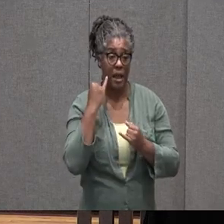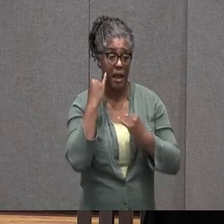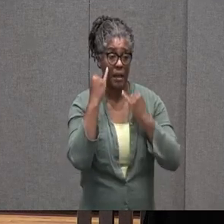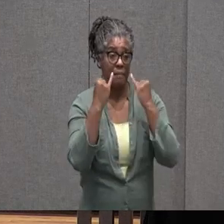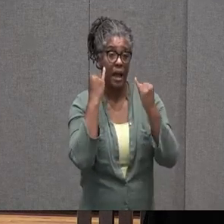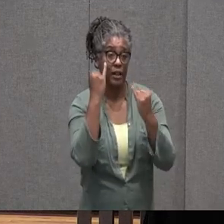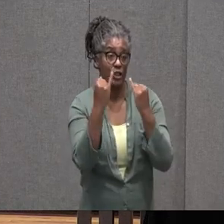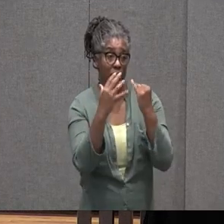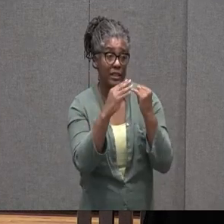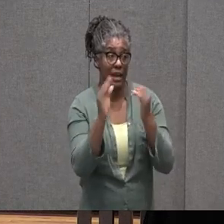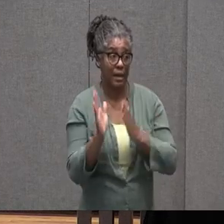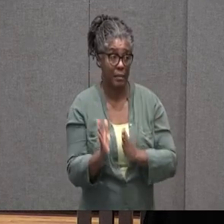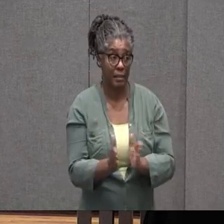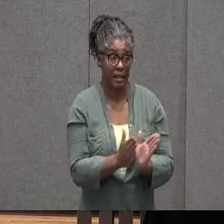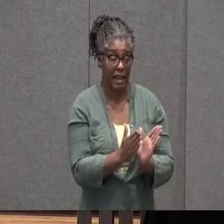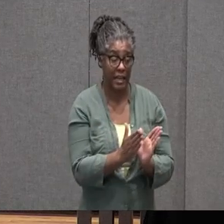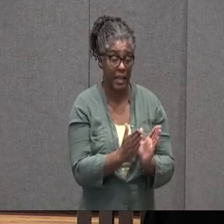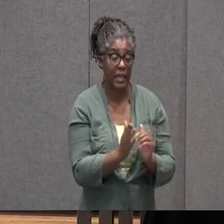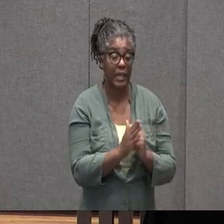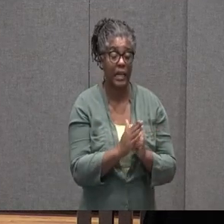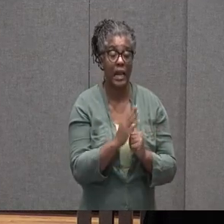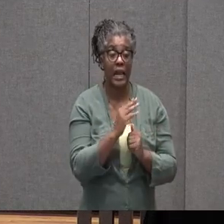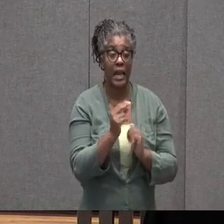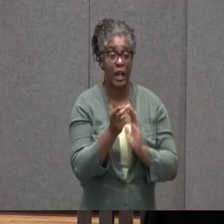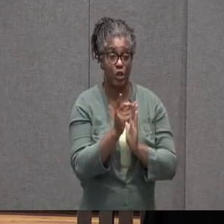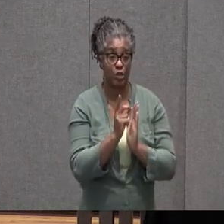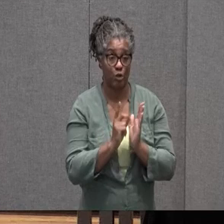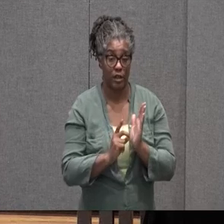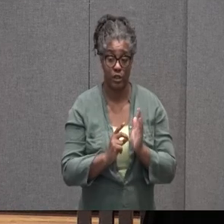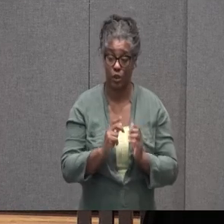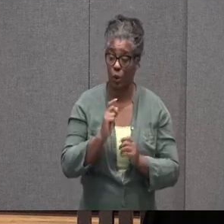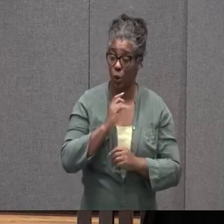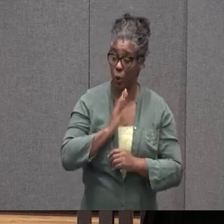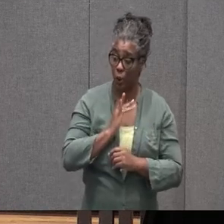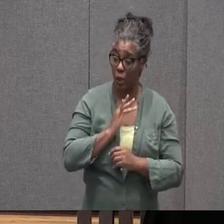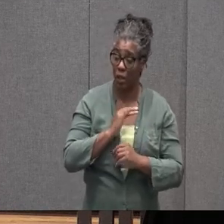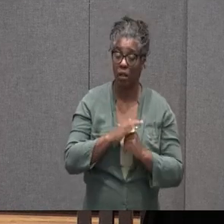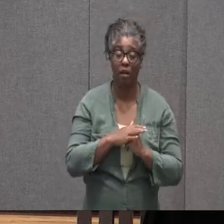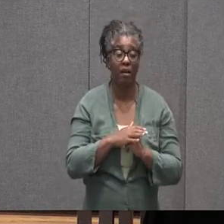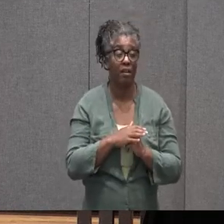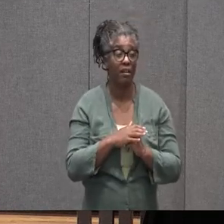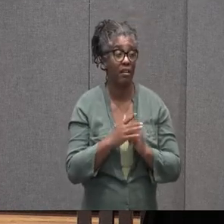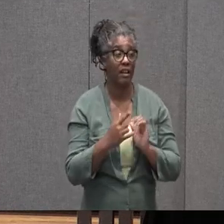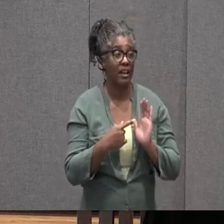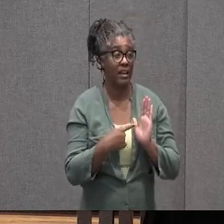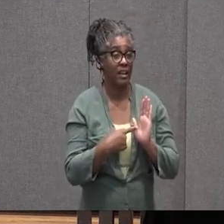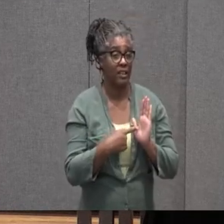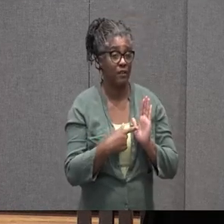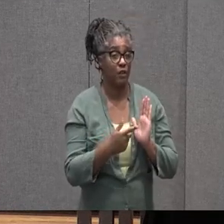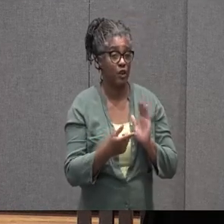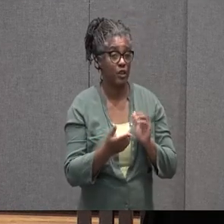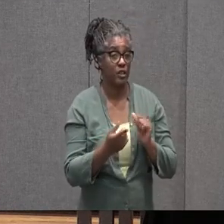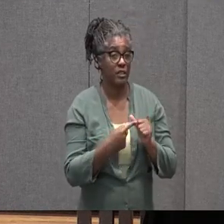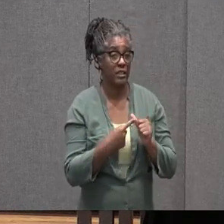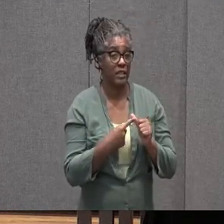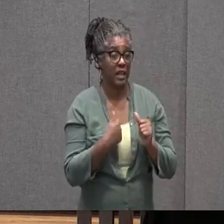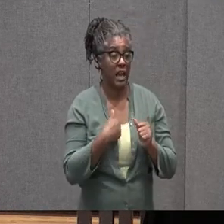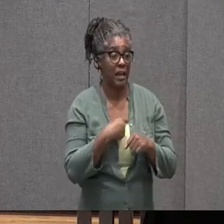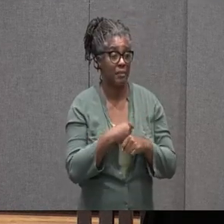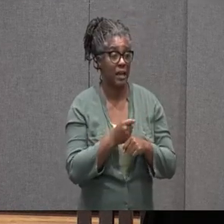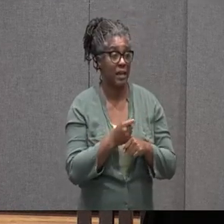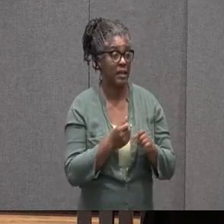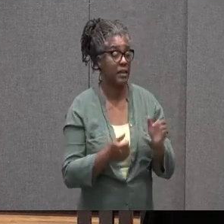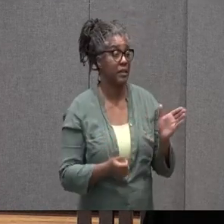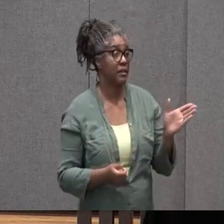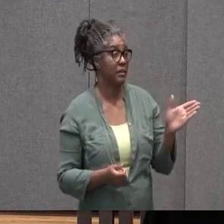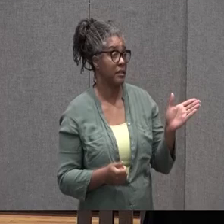planning. And I did some drawings. Oh, cool. And so here's the first one that I made with, and I